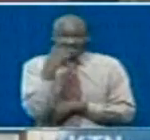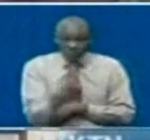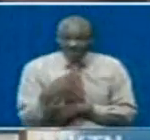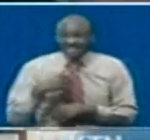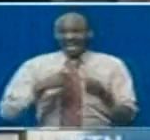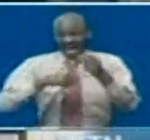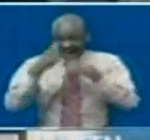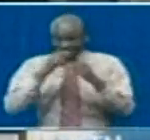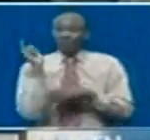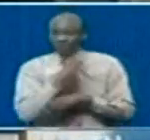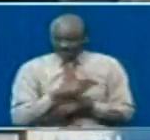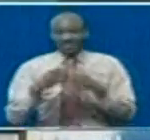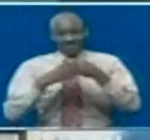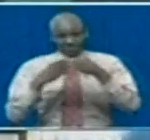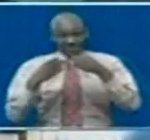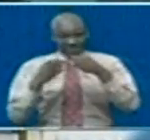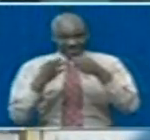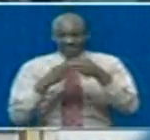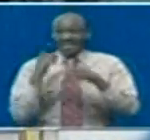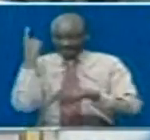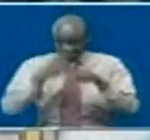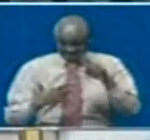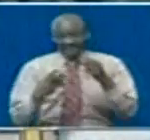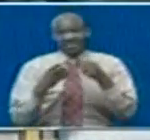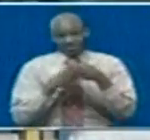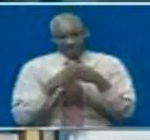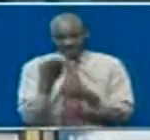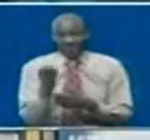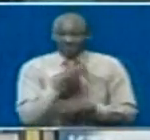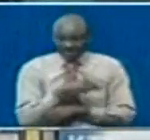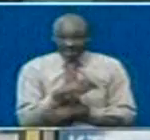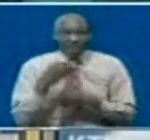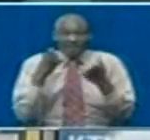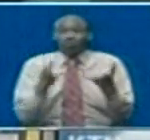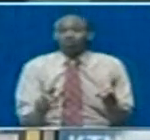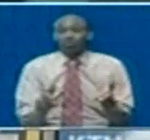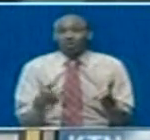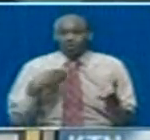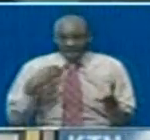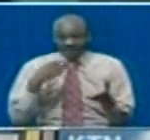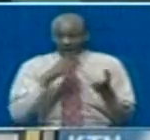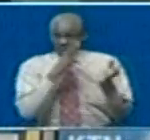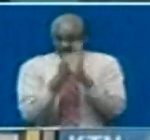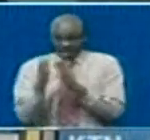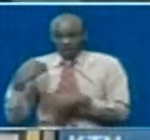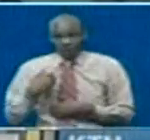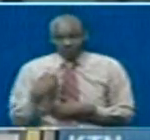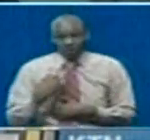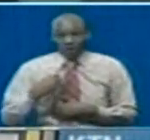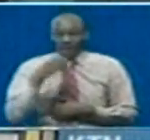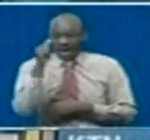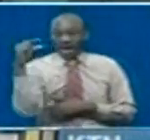to expire in September next year. The first priority for all of us is the reauthorization of